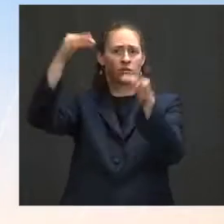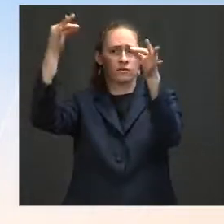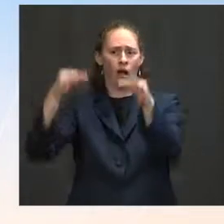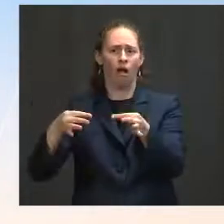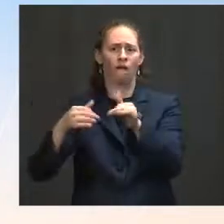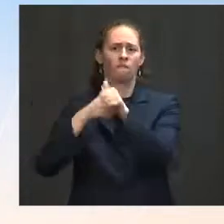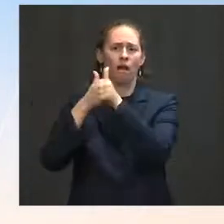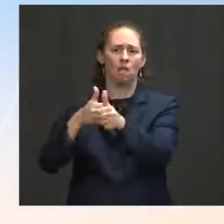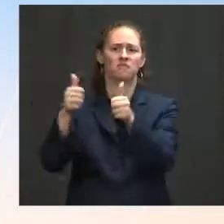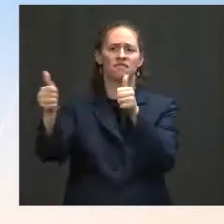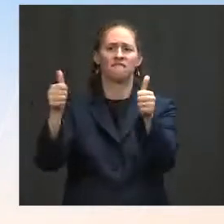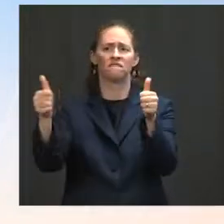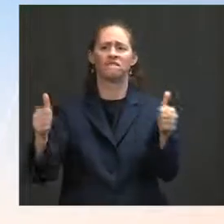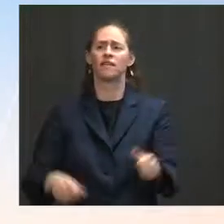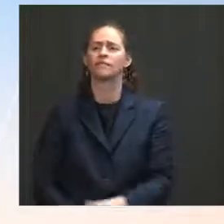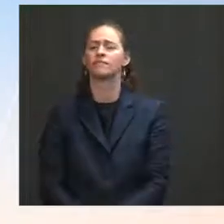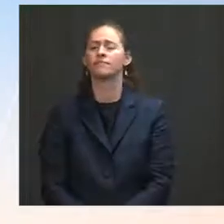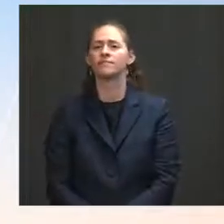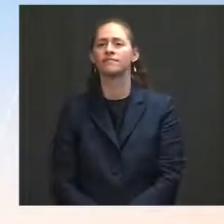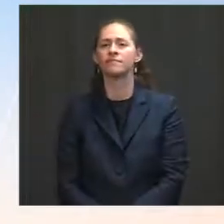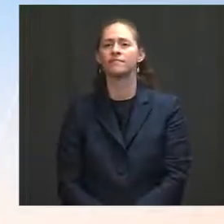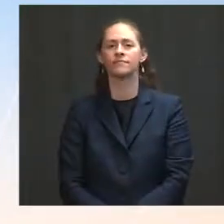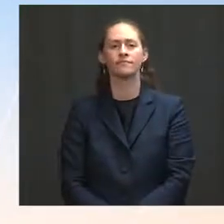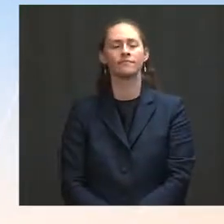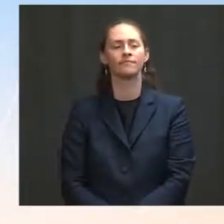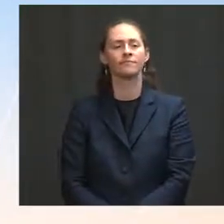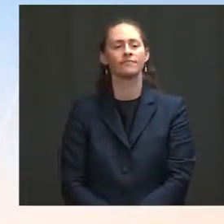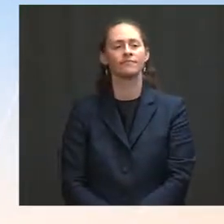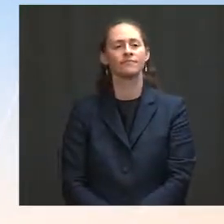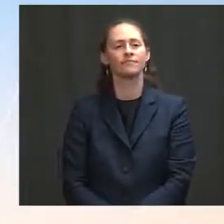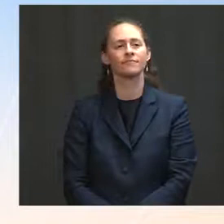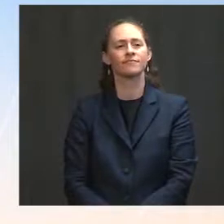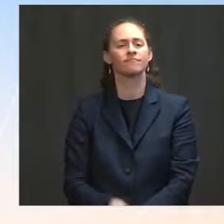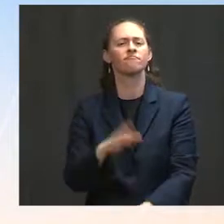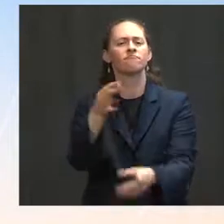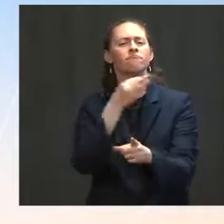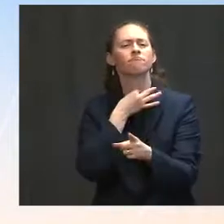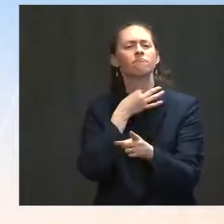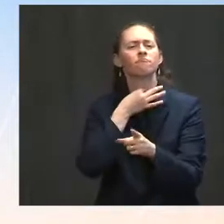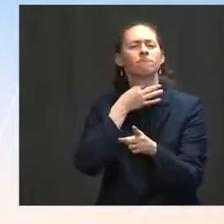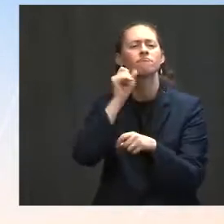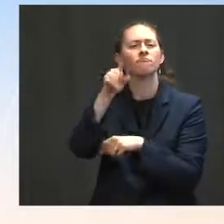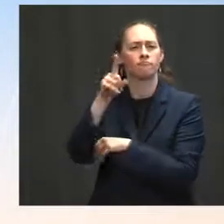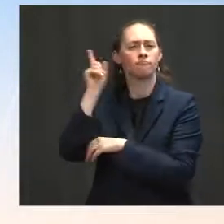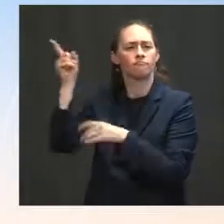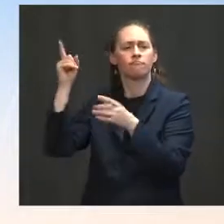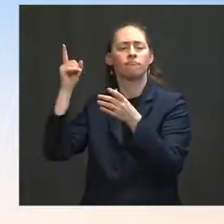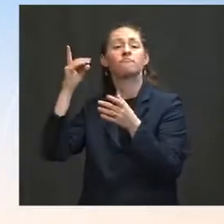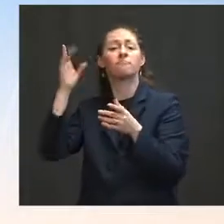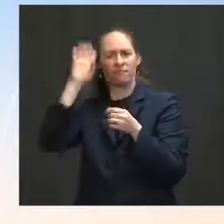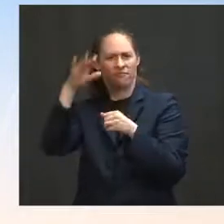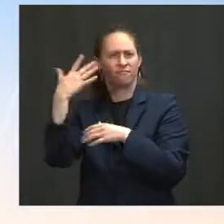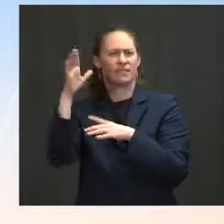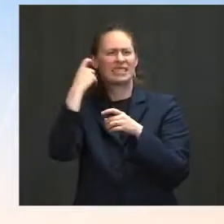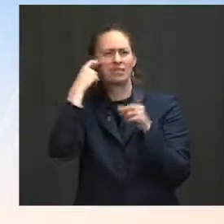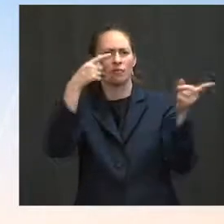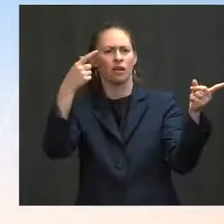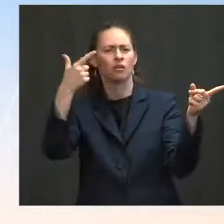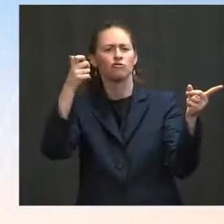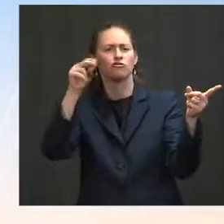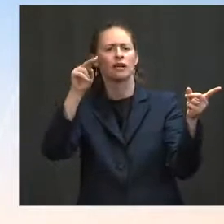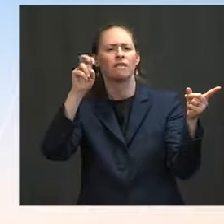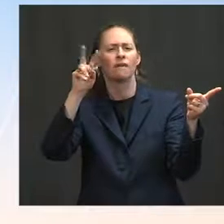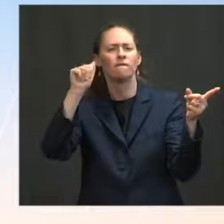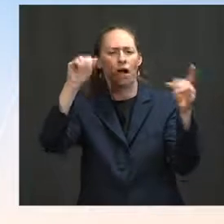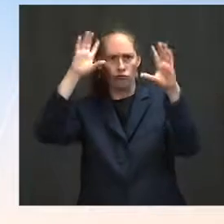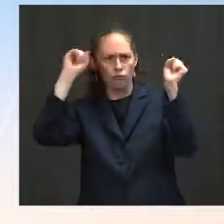Jeff. Some 3 weeks or so ago, President Biden in Geneva said that Vladimir Putin knows there are